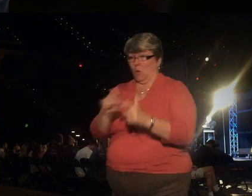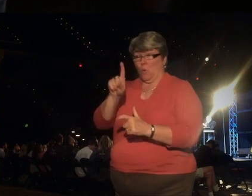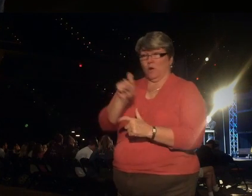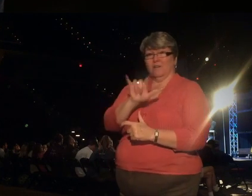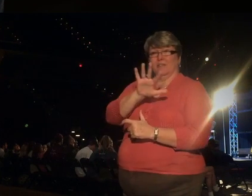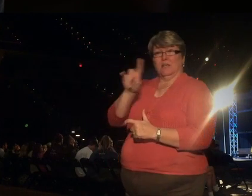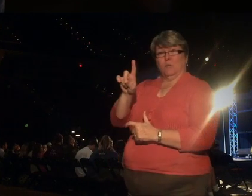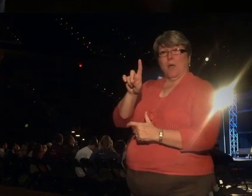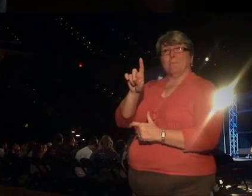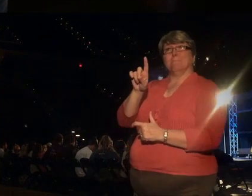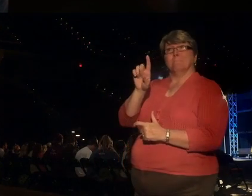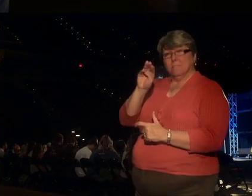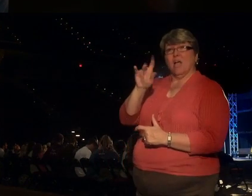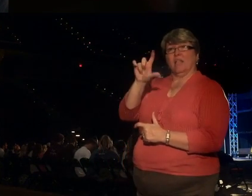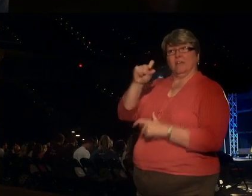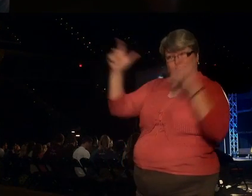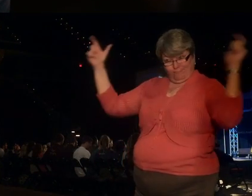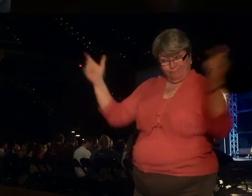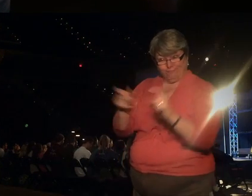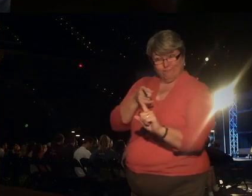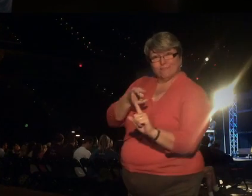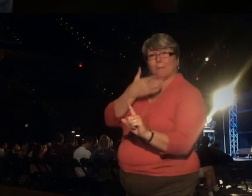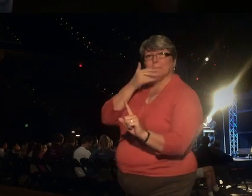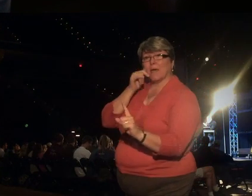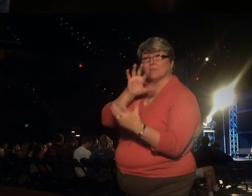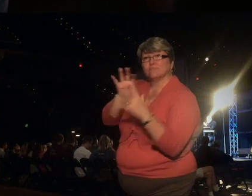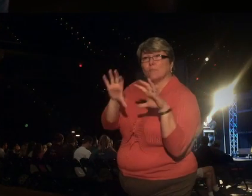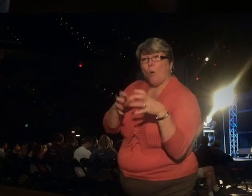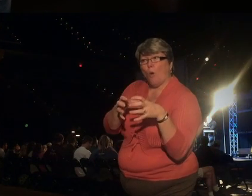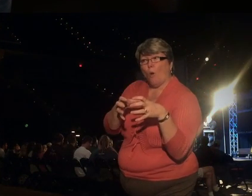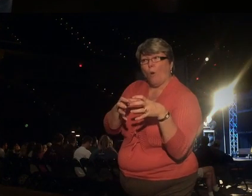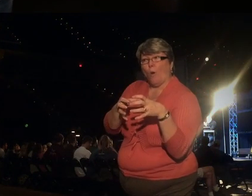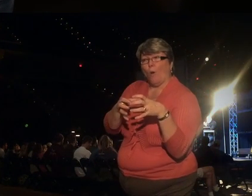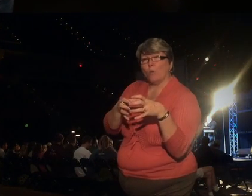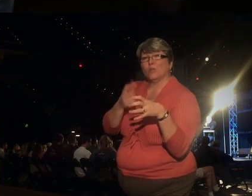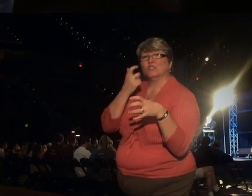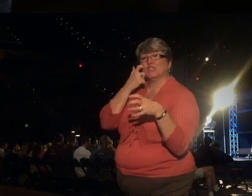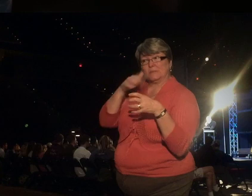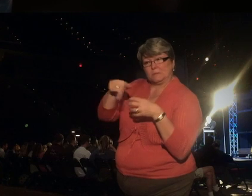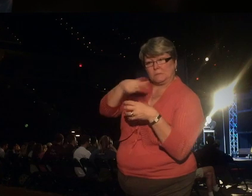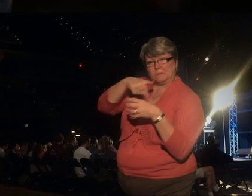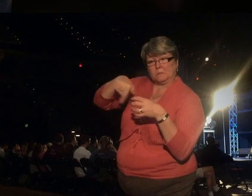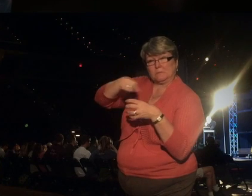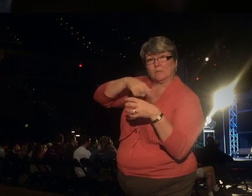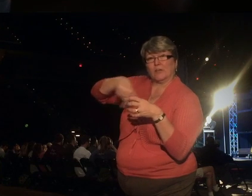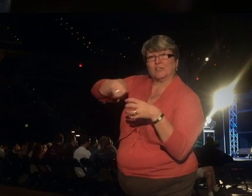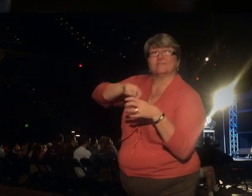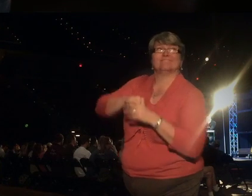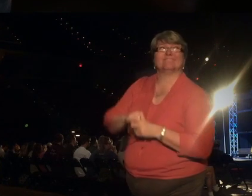right? The one's just around the corner. Okay, so